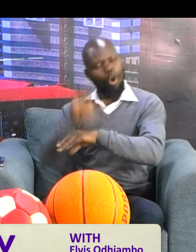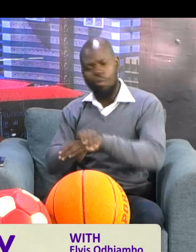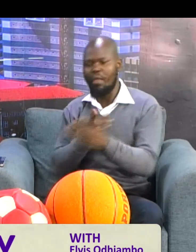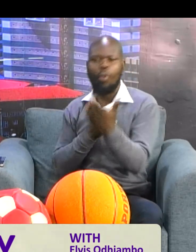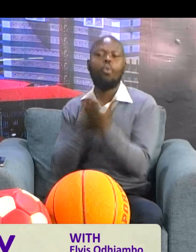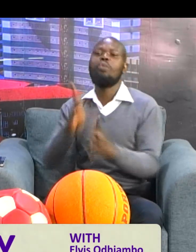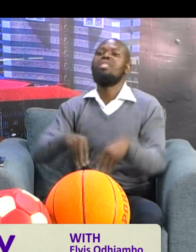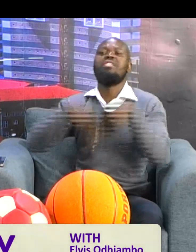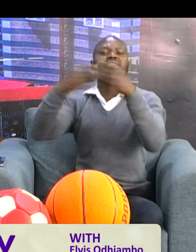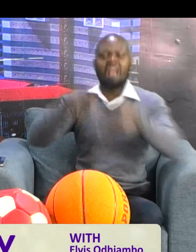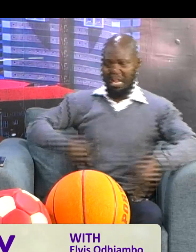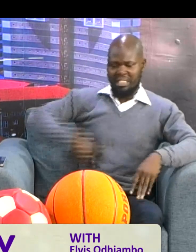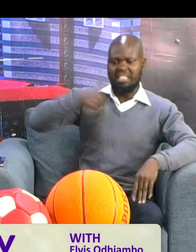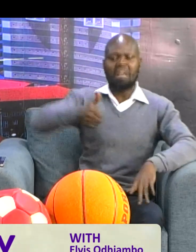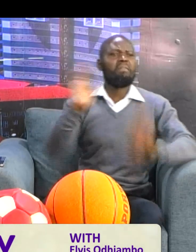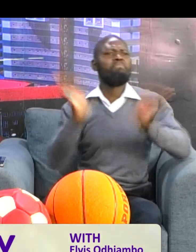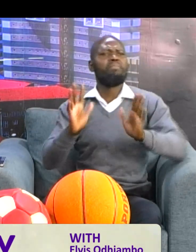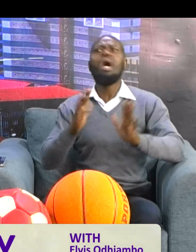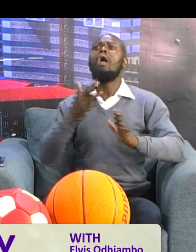midfield? It's a very good